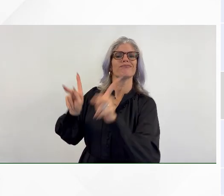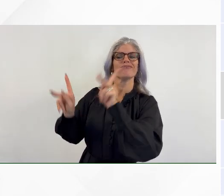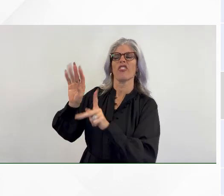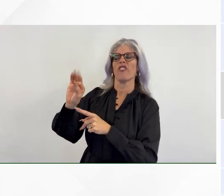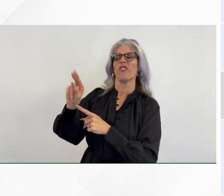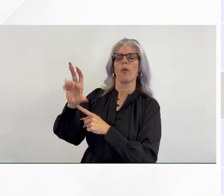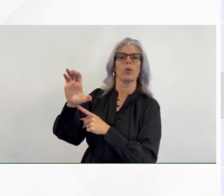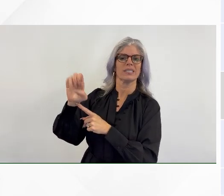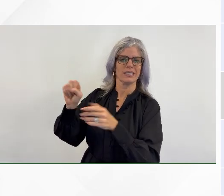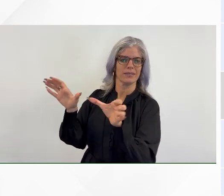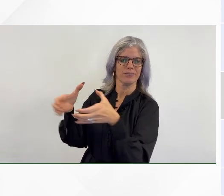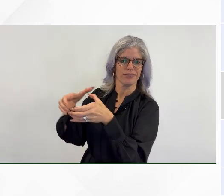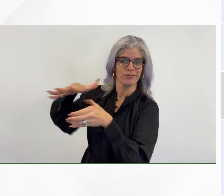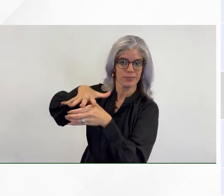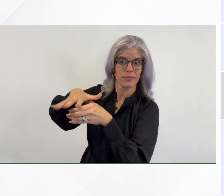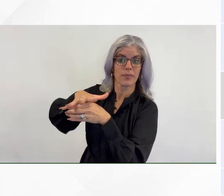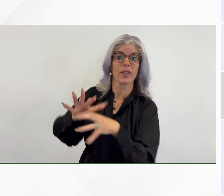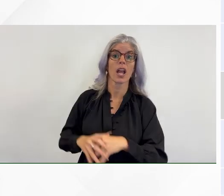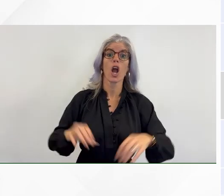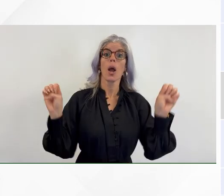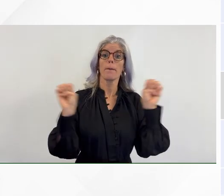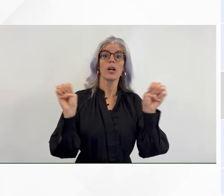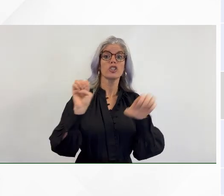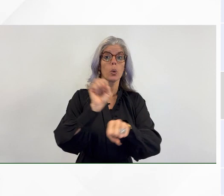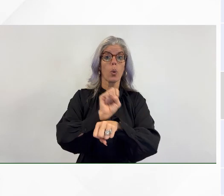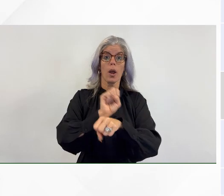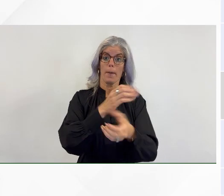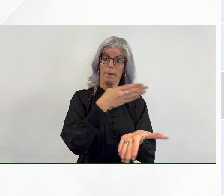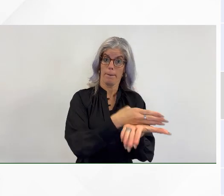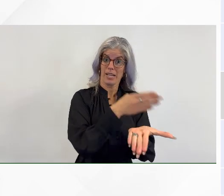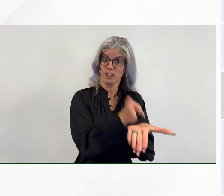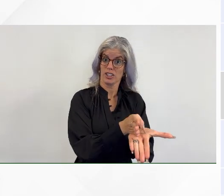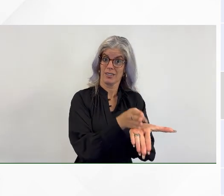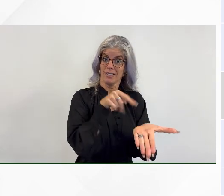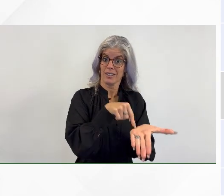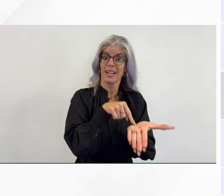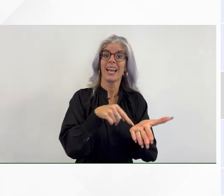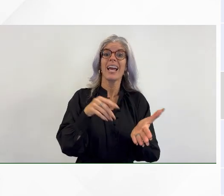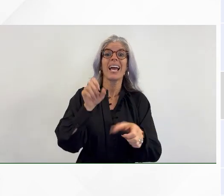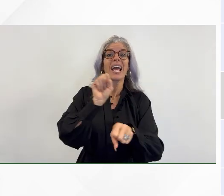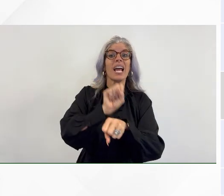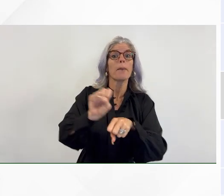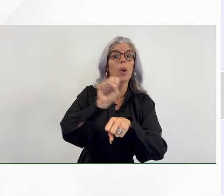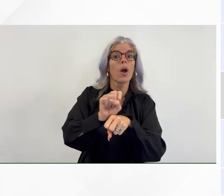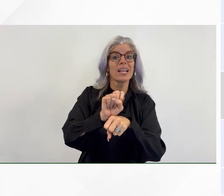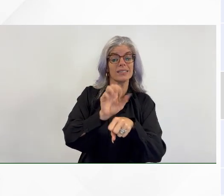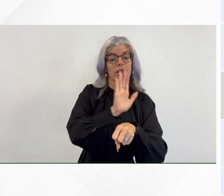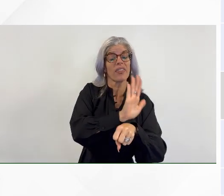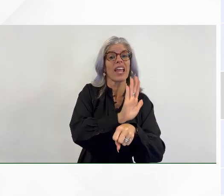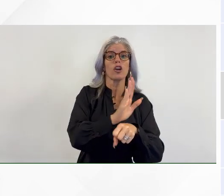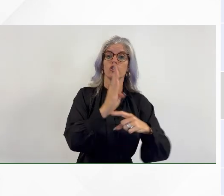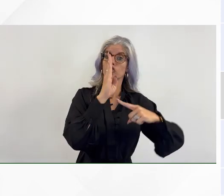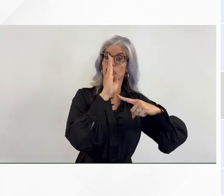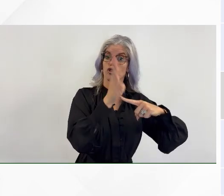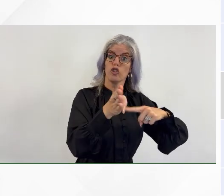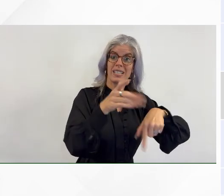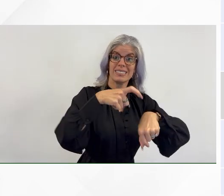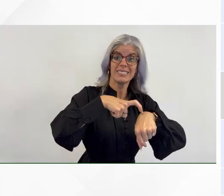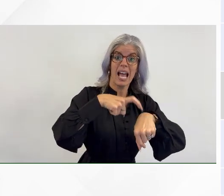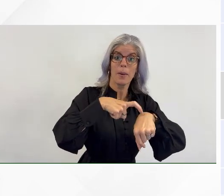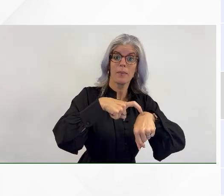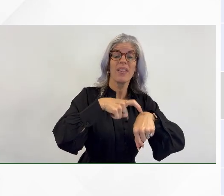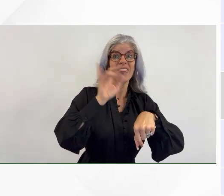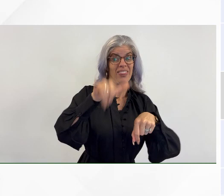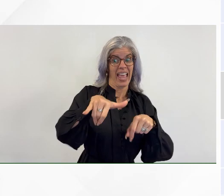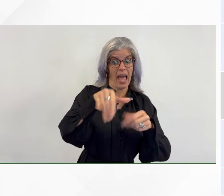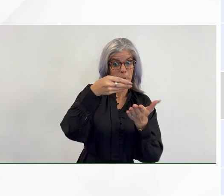unbudgeted employees, you can claim both straight time and overtime. When you submit your documentation for force account labor, please ensure you